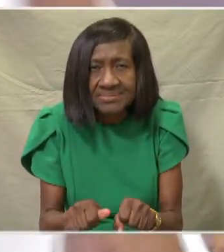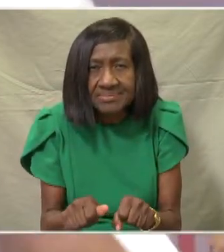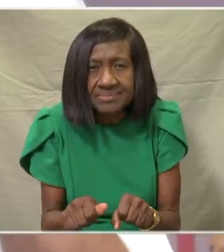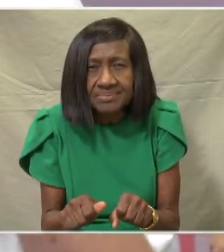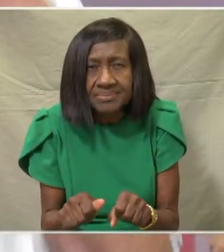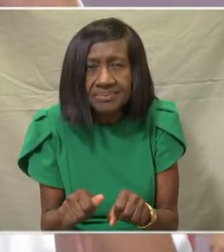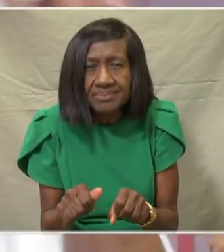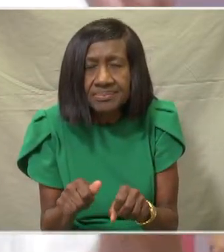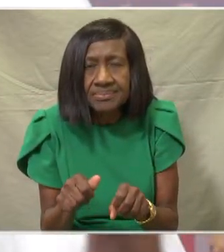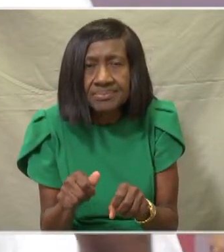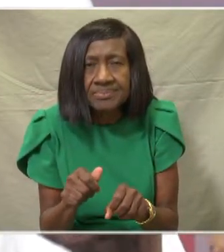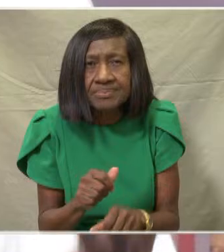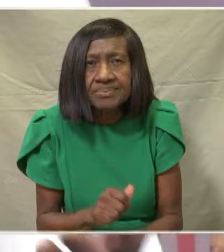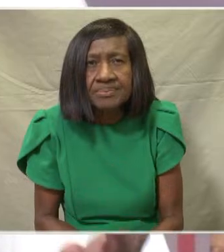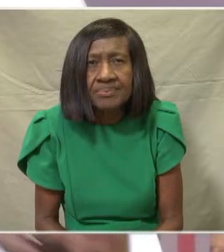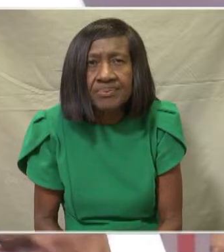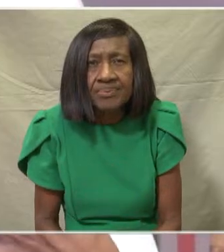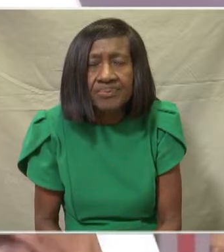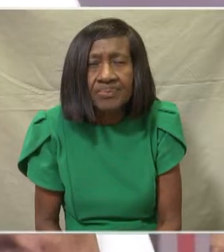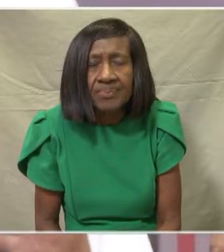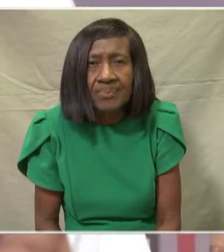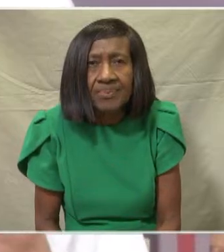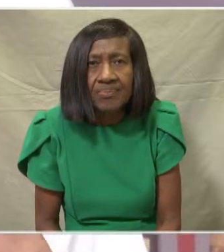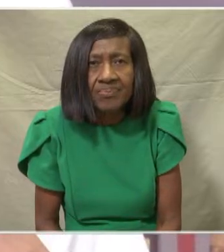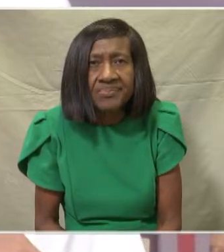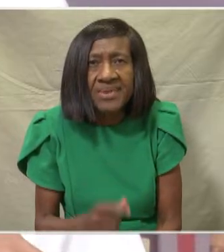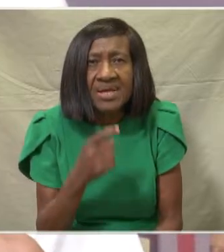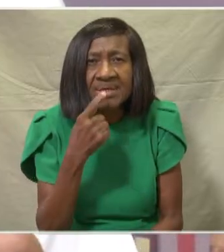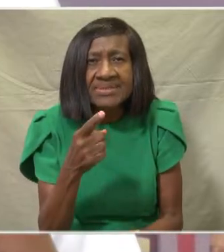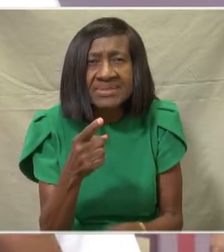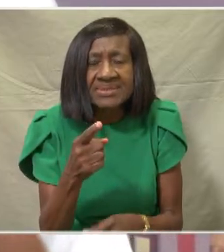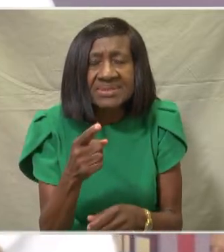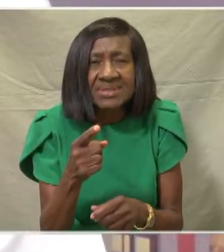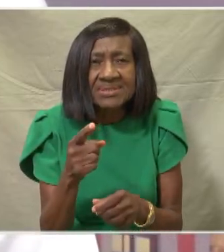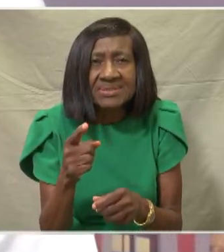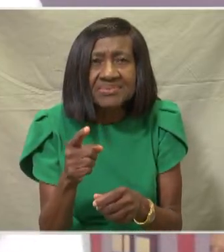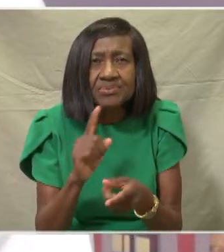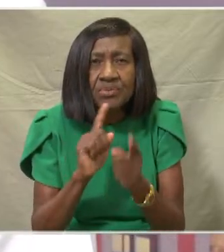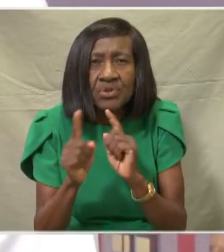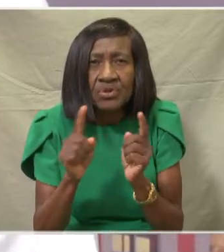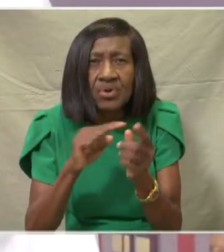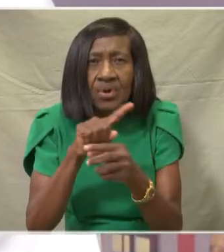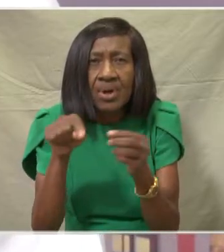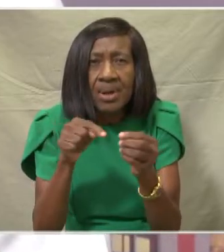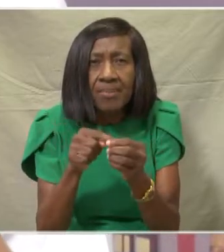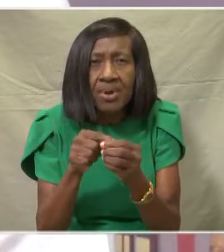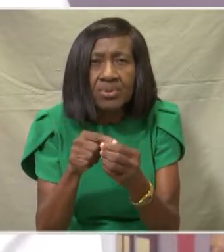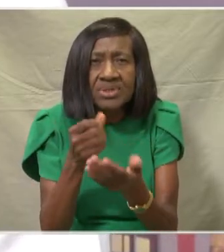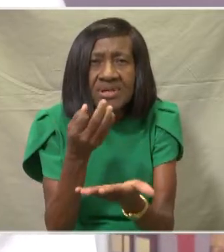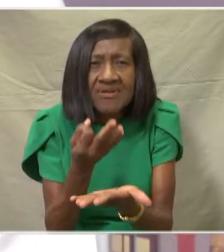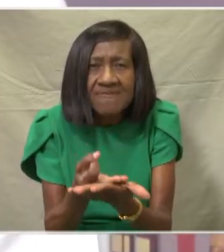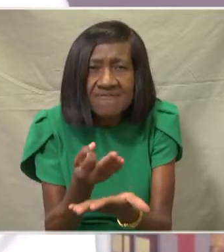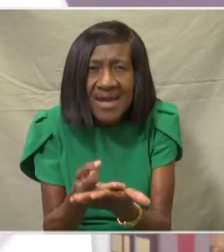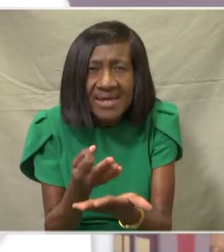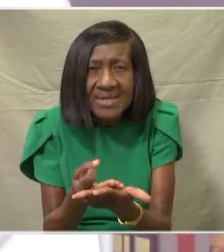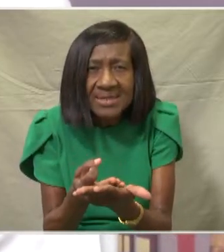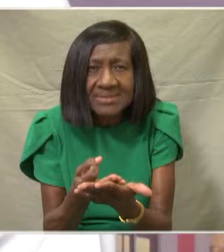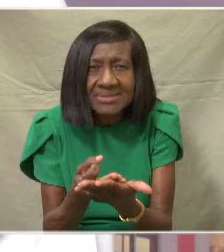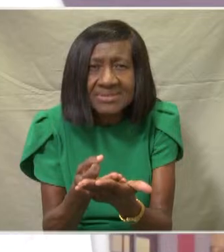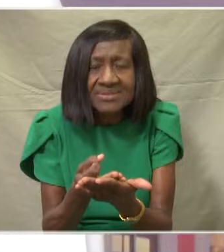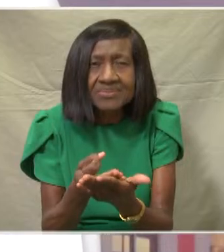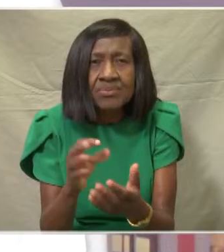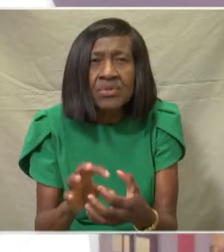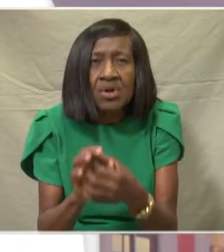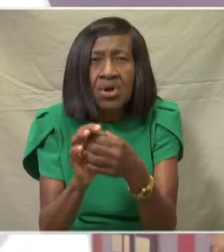the campaign, because we obviously, I think our main problems here are campaign finance, because we have such a limited window of opportunity. So